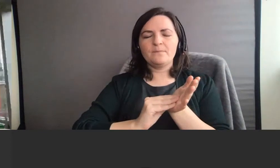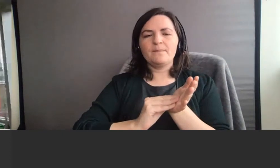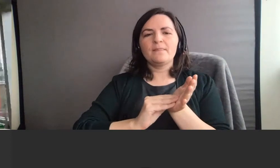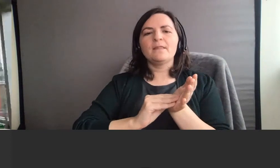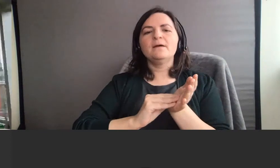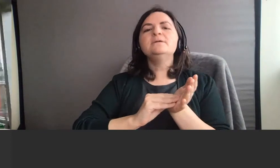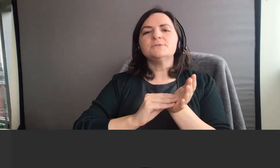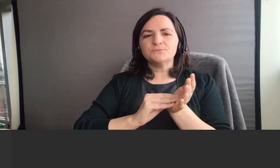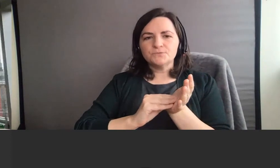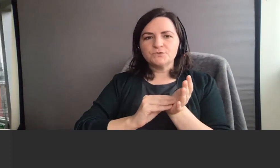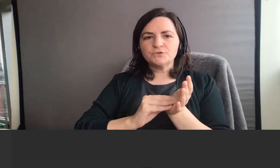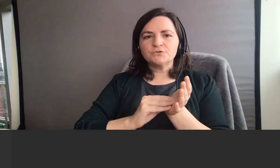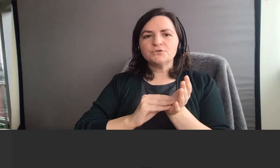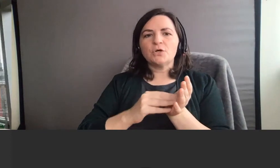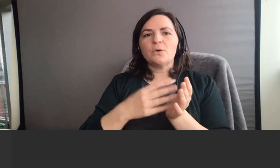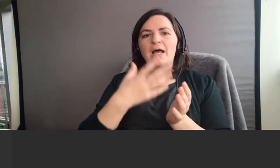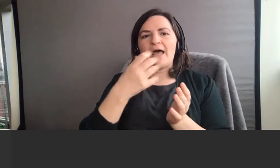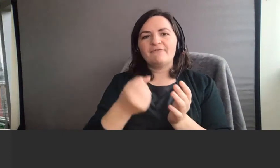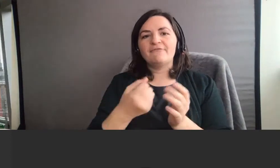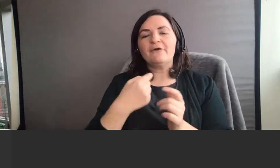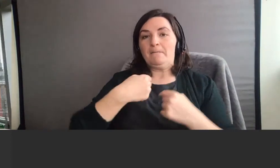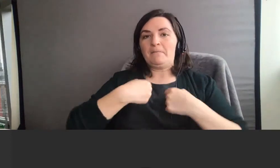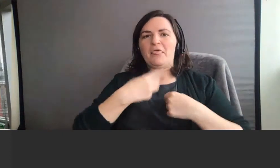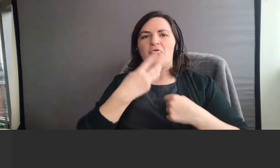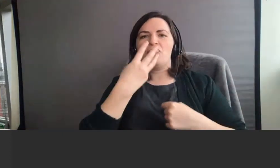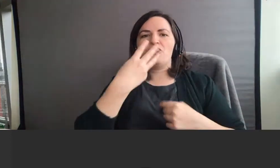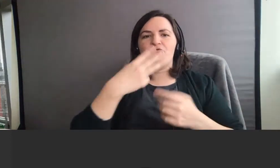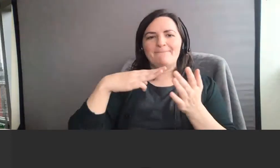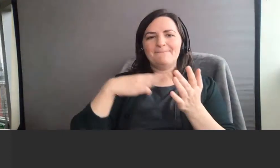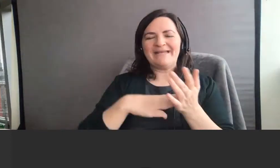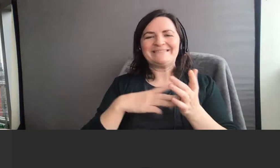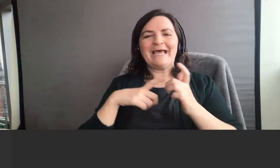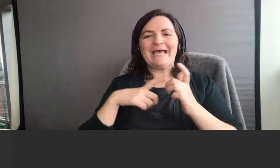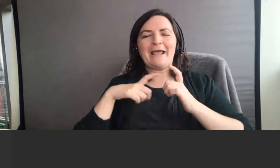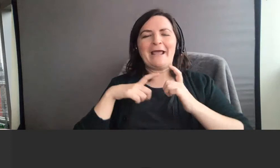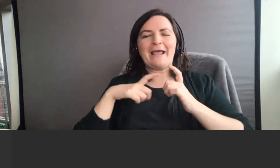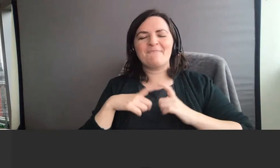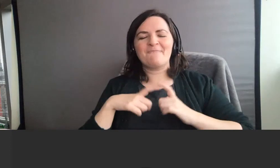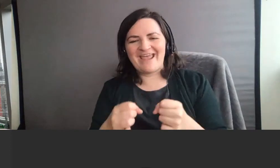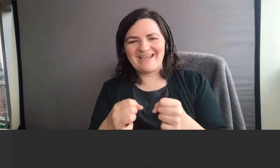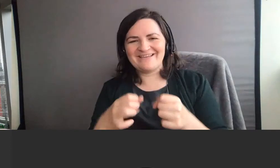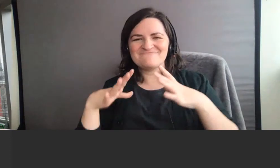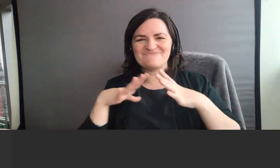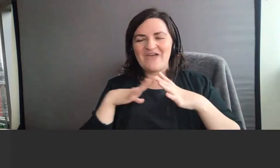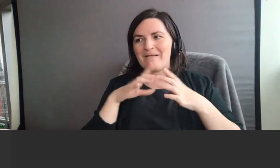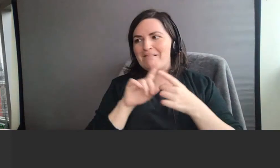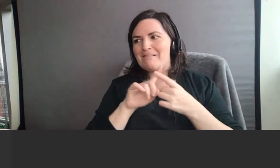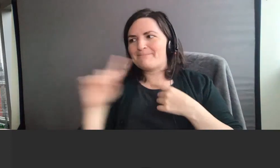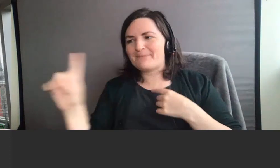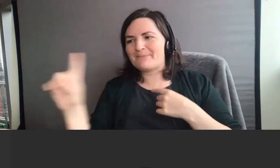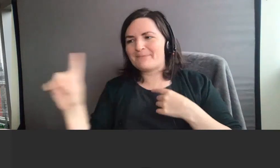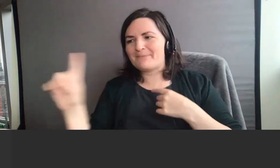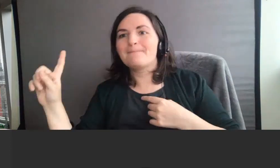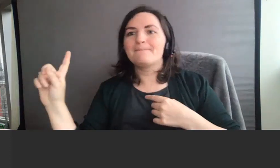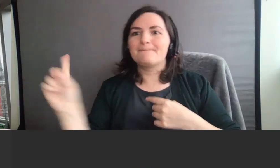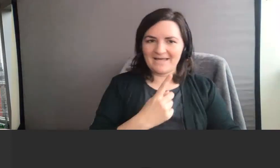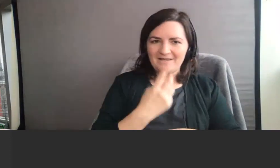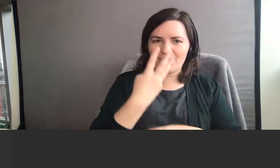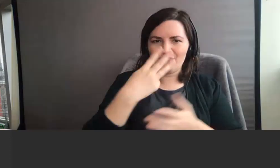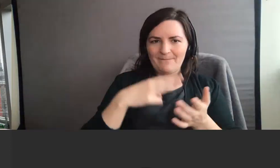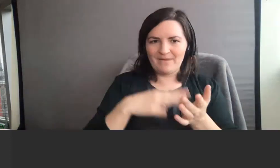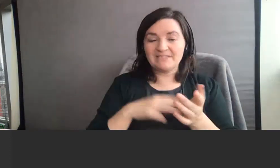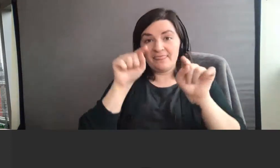a 3-minute comfort break. And then I'm going to come back. So I'm going to leave